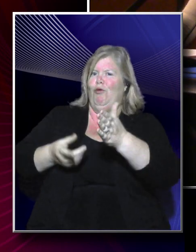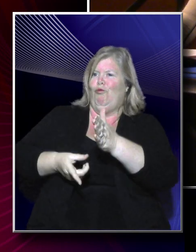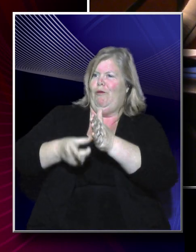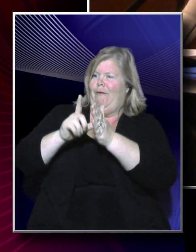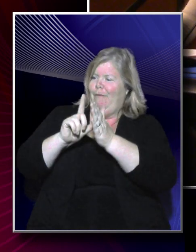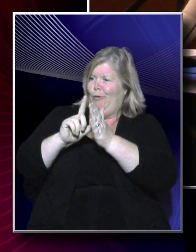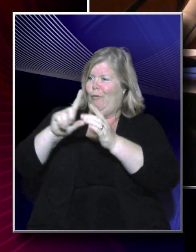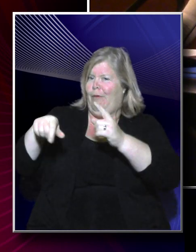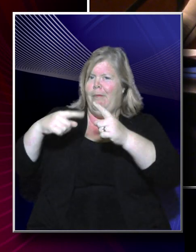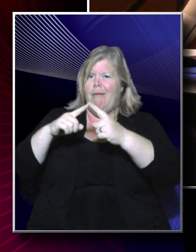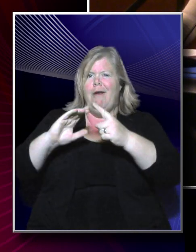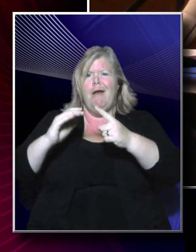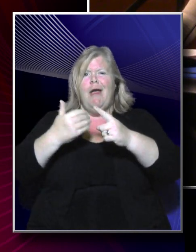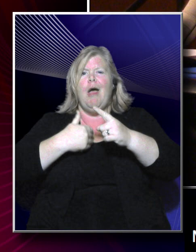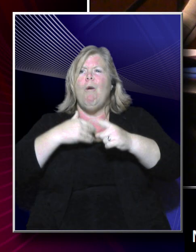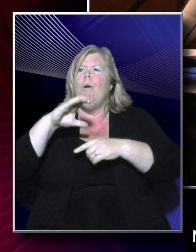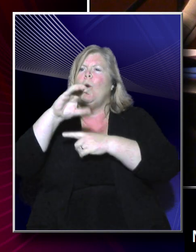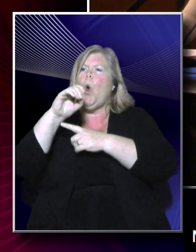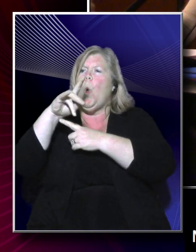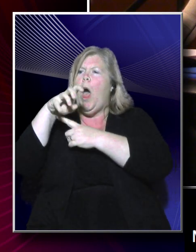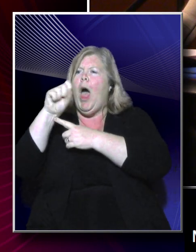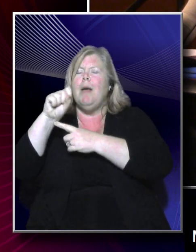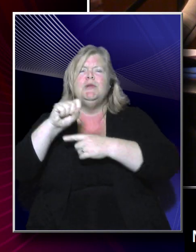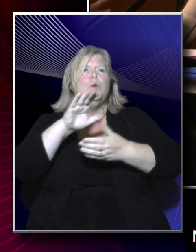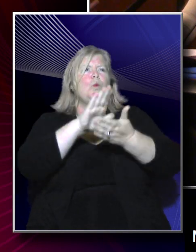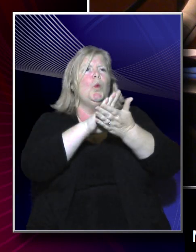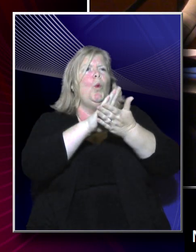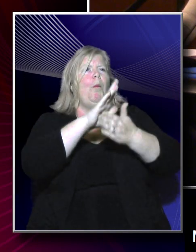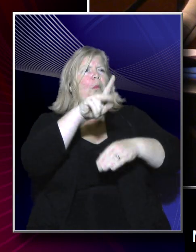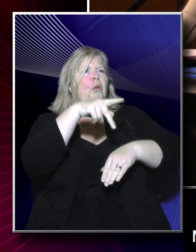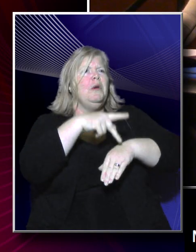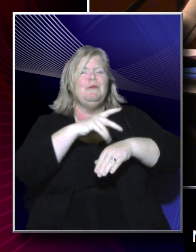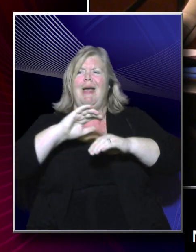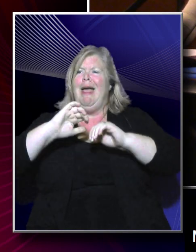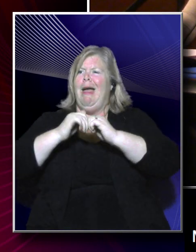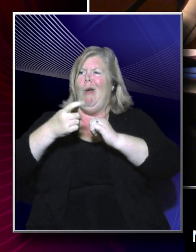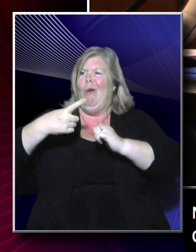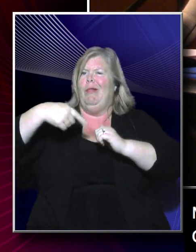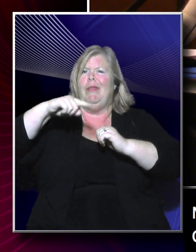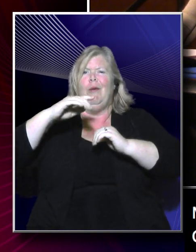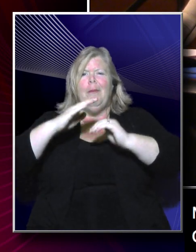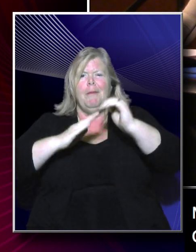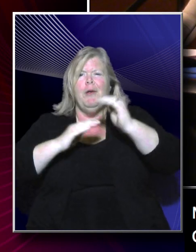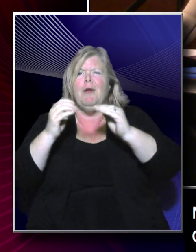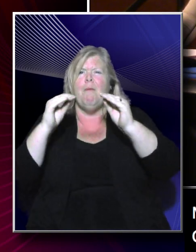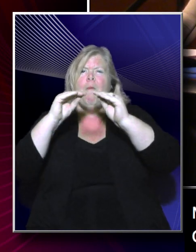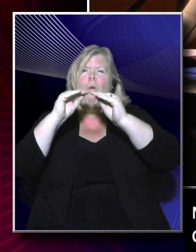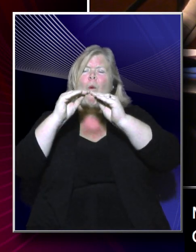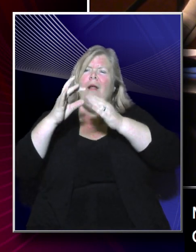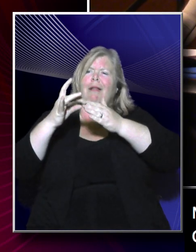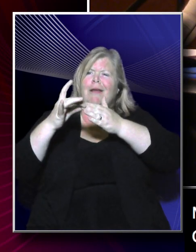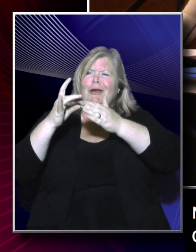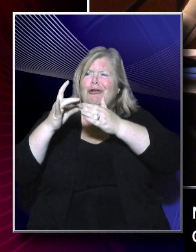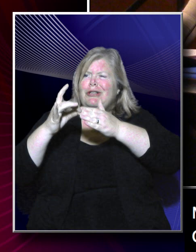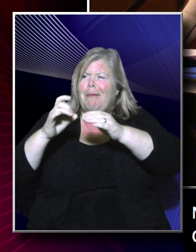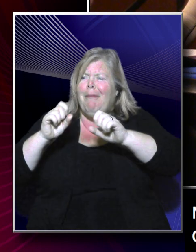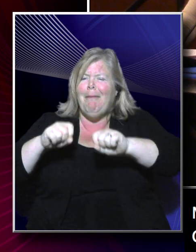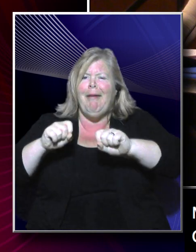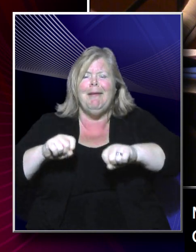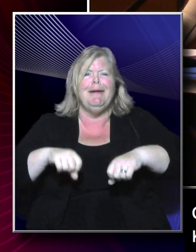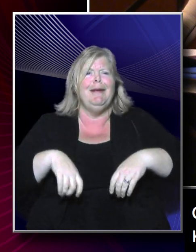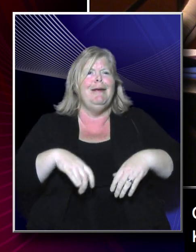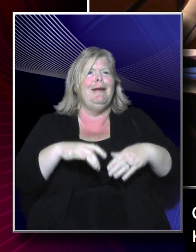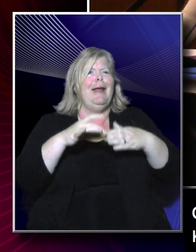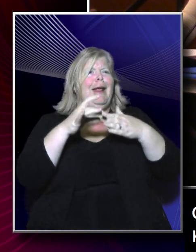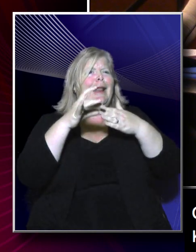our cooperative directors and school principals are building leadership capacity, building learning capacity, and building